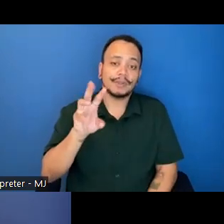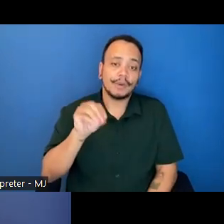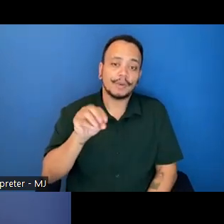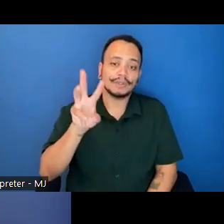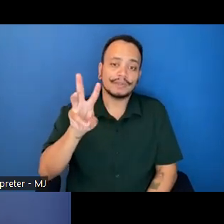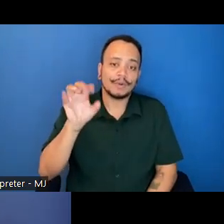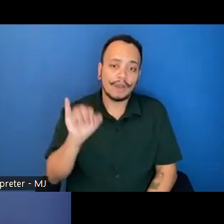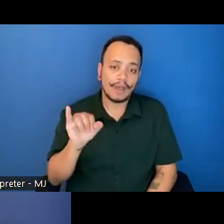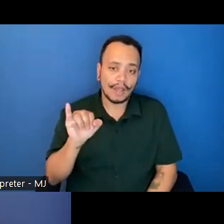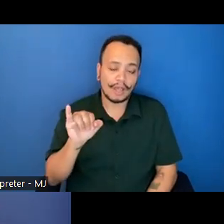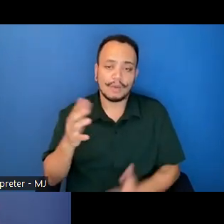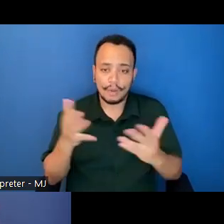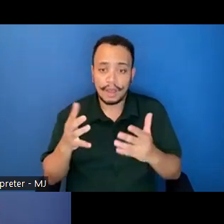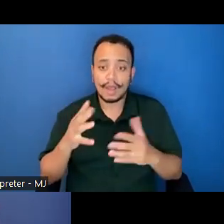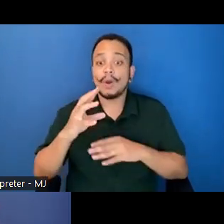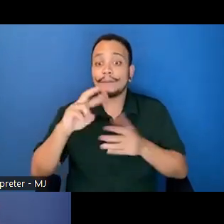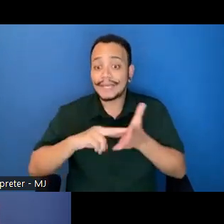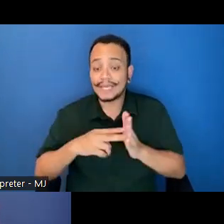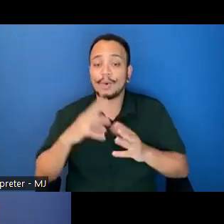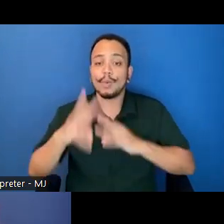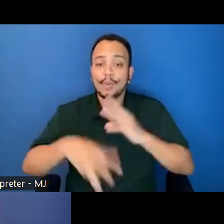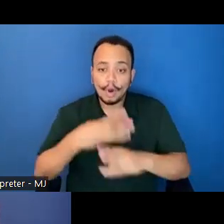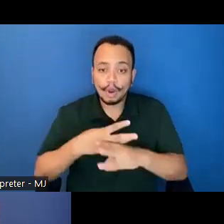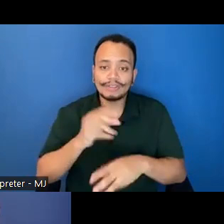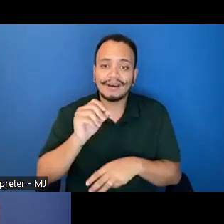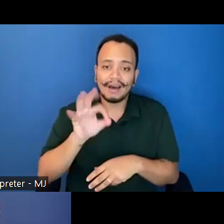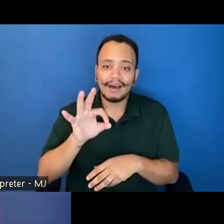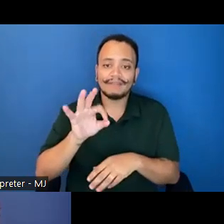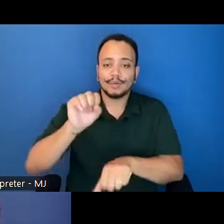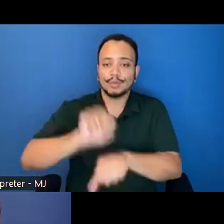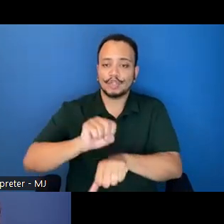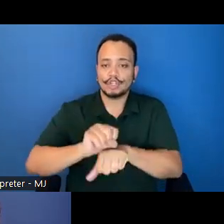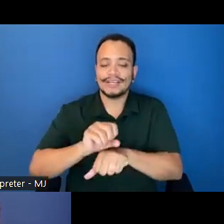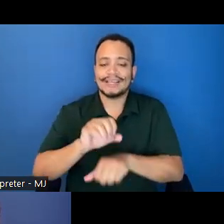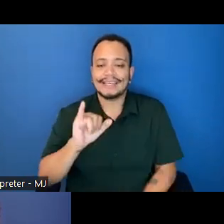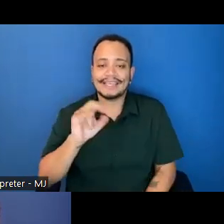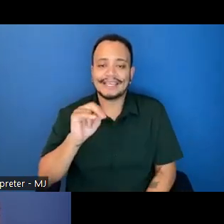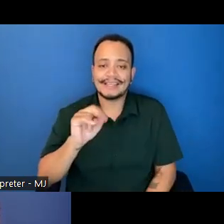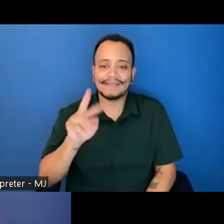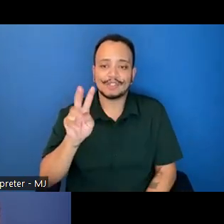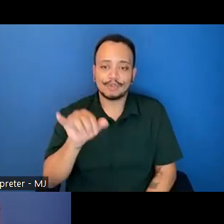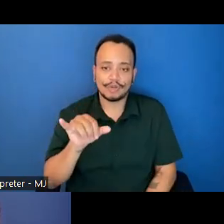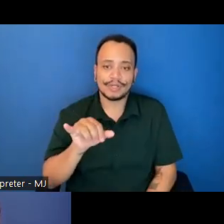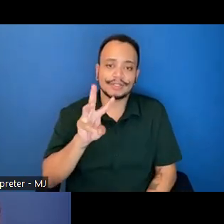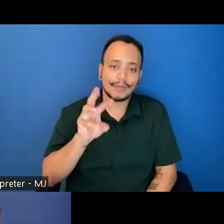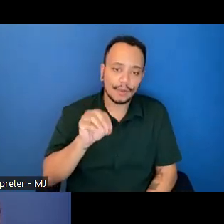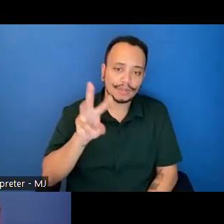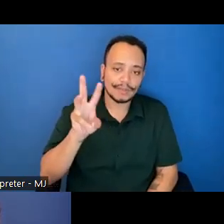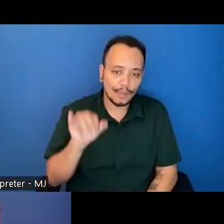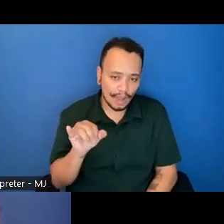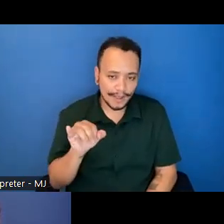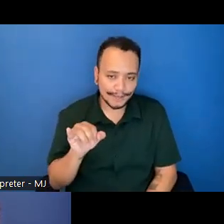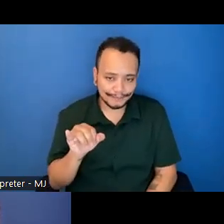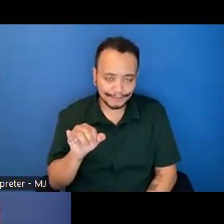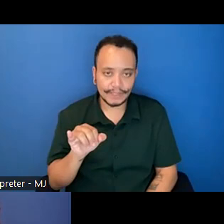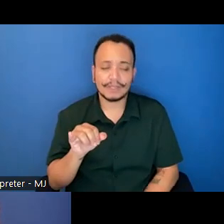stands for World of Work Inventory. And it was a 1 day long process,